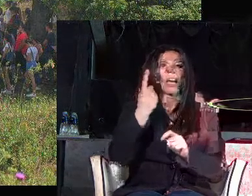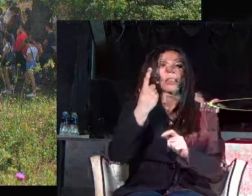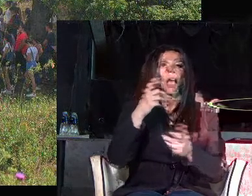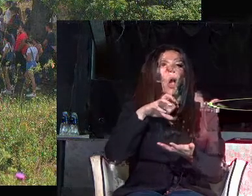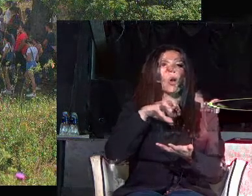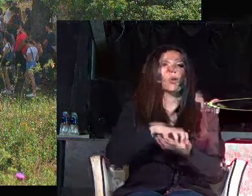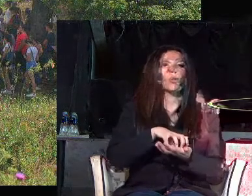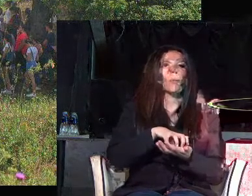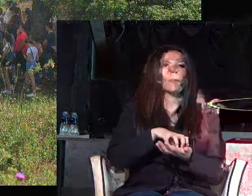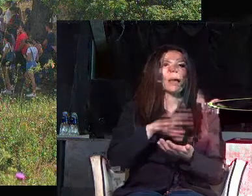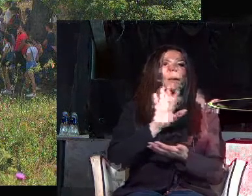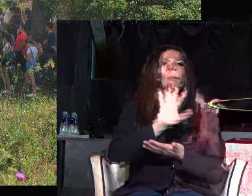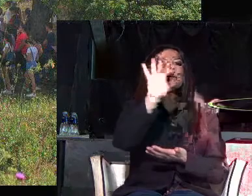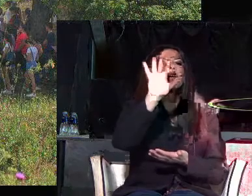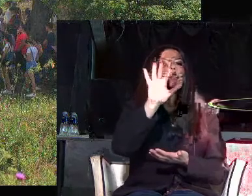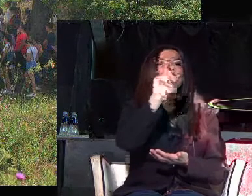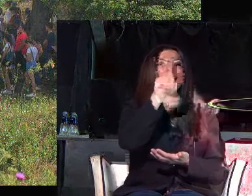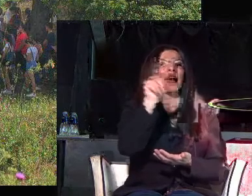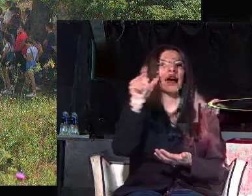and we